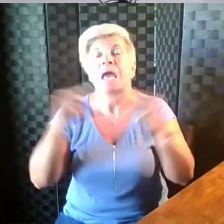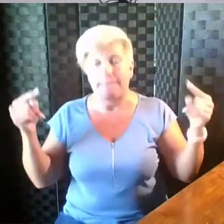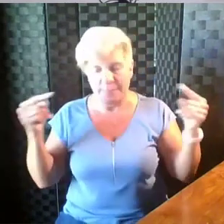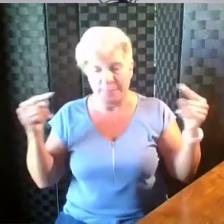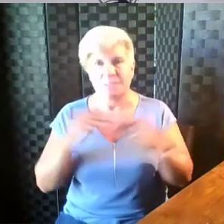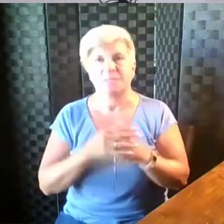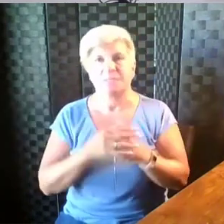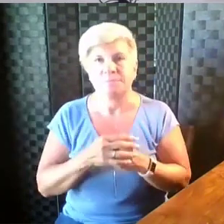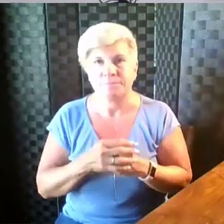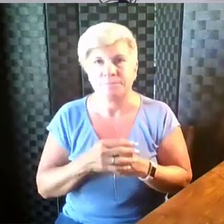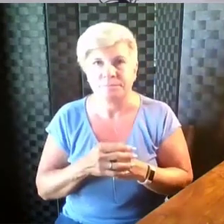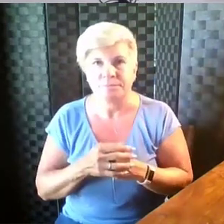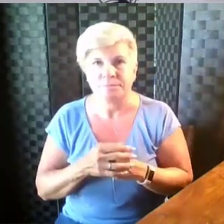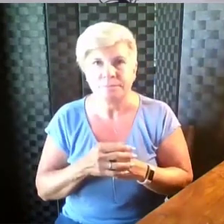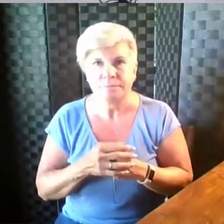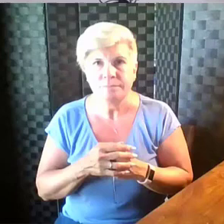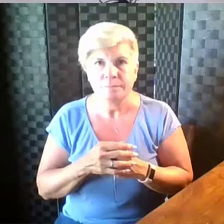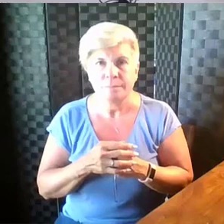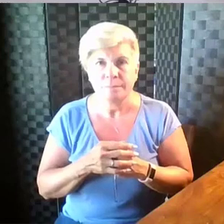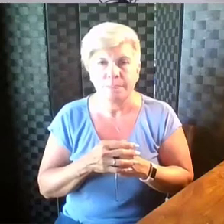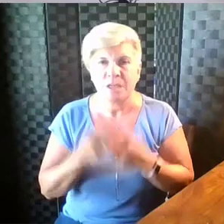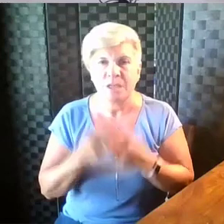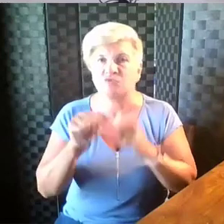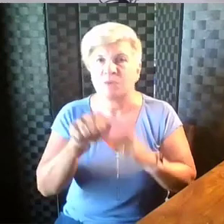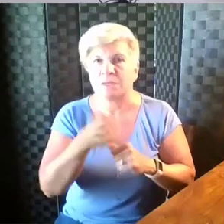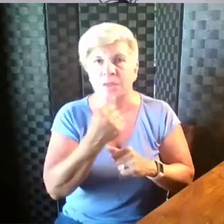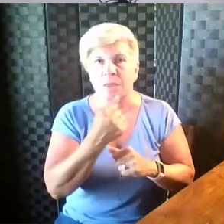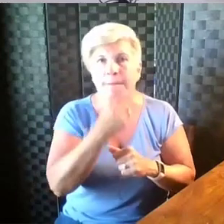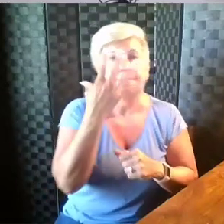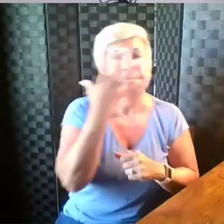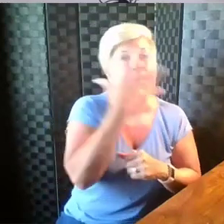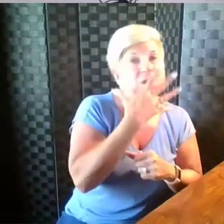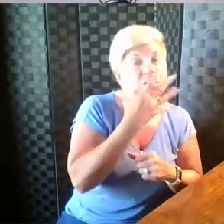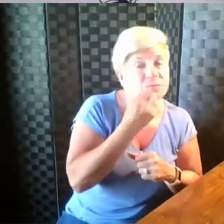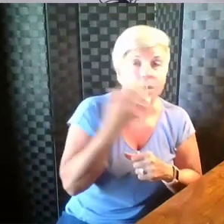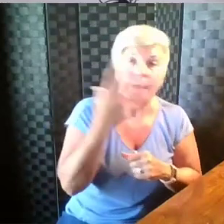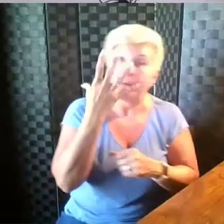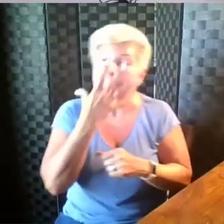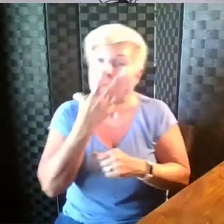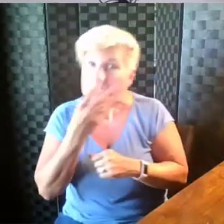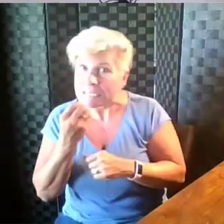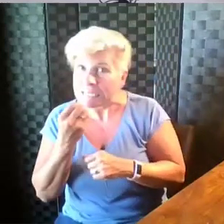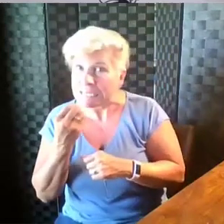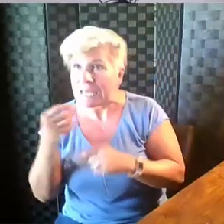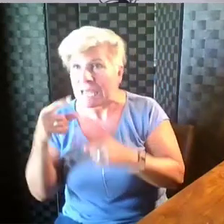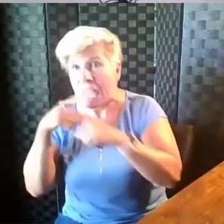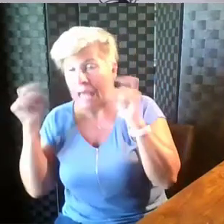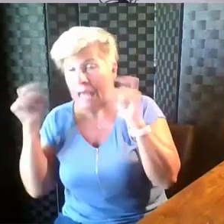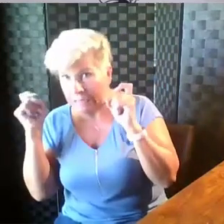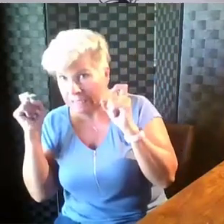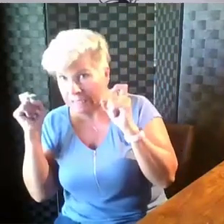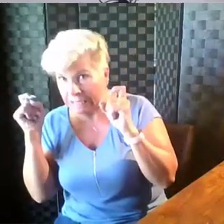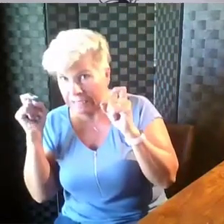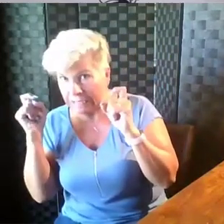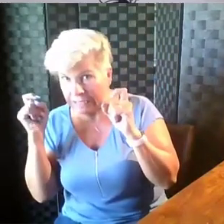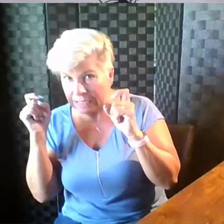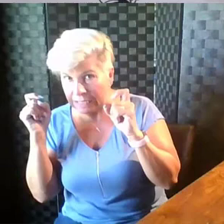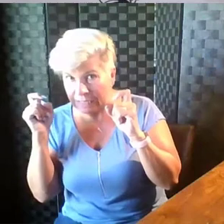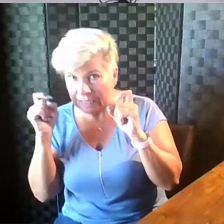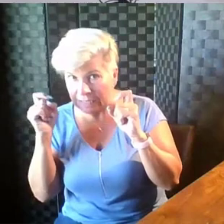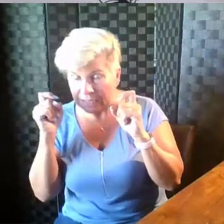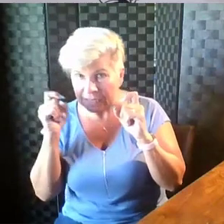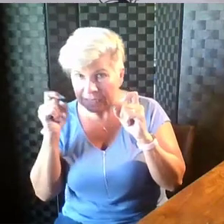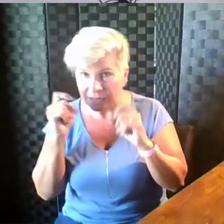Let's try another one. Beautiful, pretty, and ugly. So which two words are the